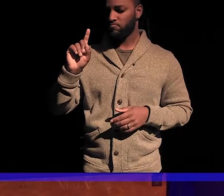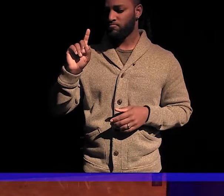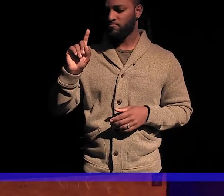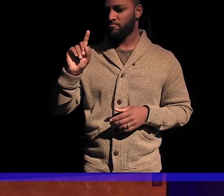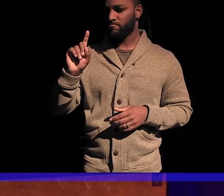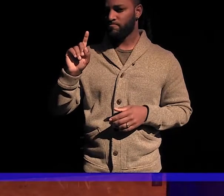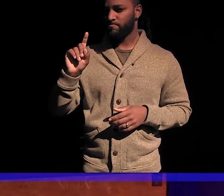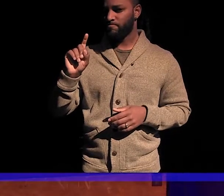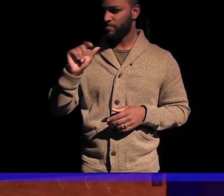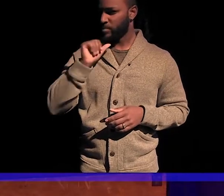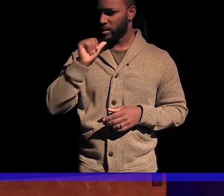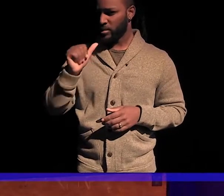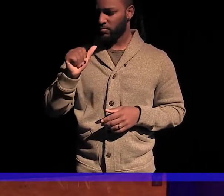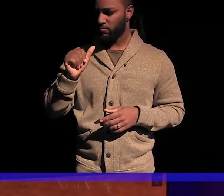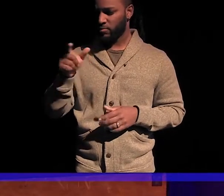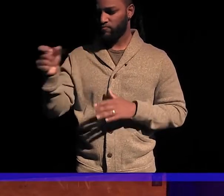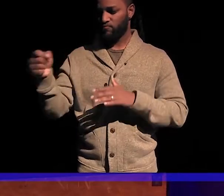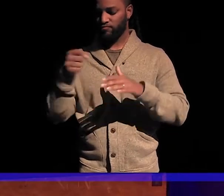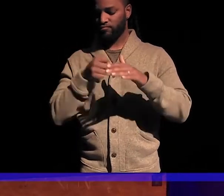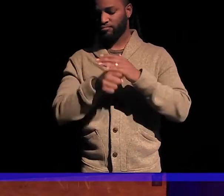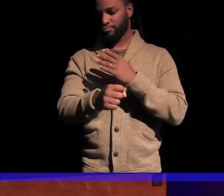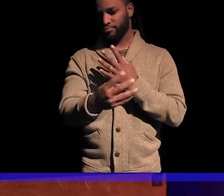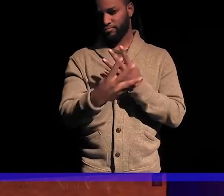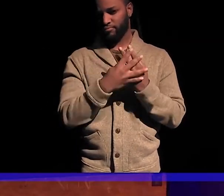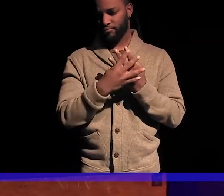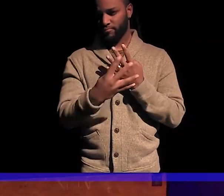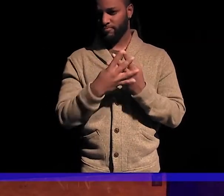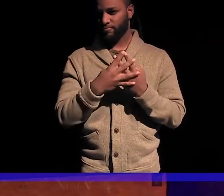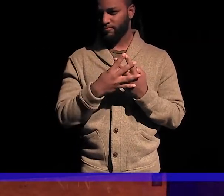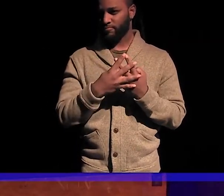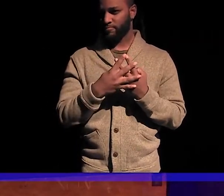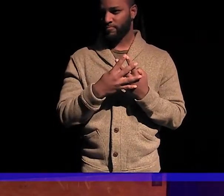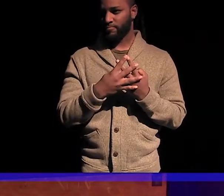up being in prison.